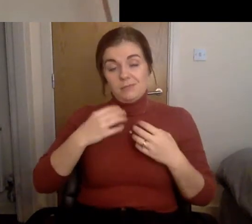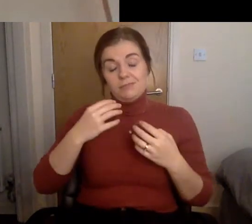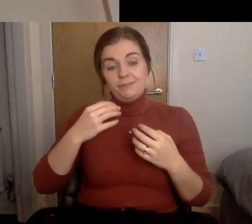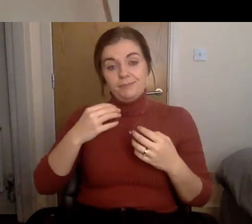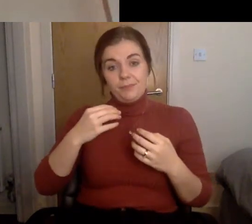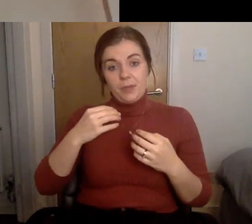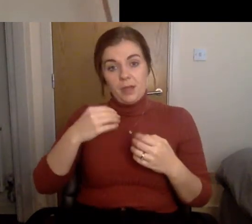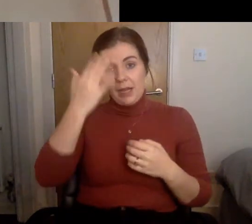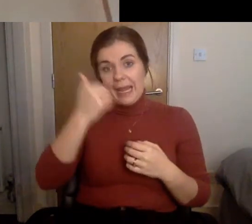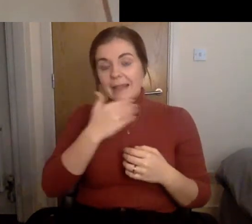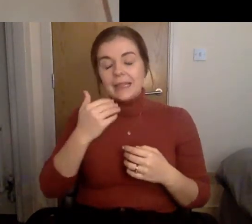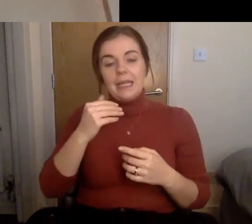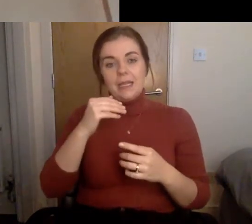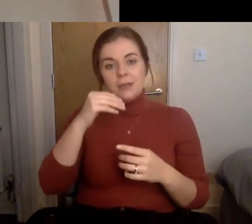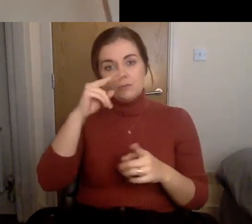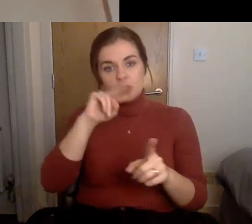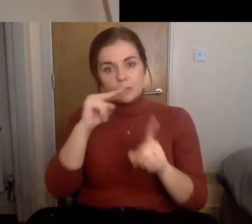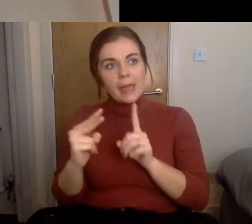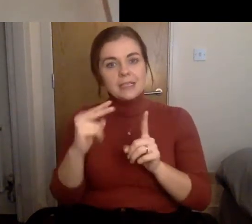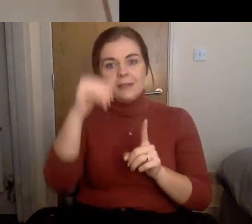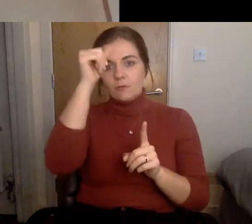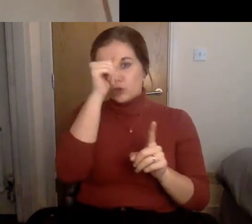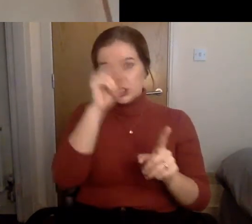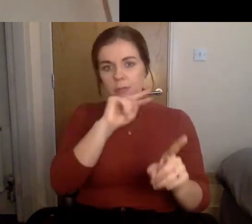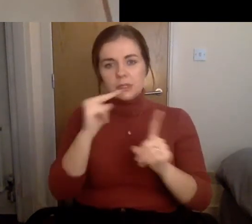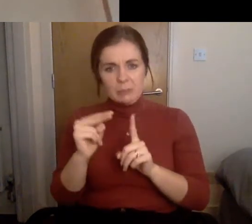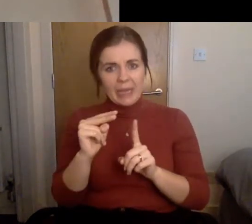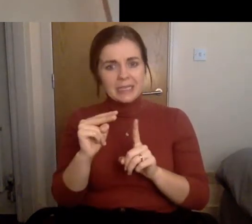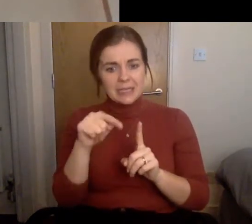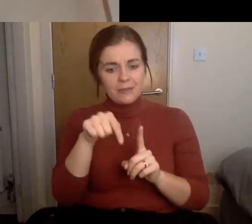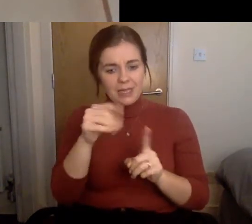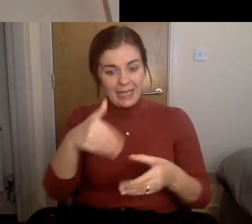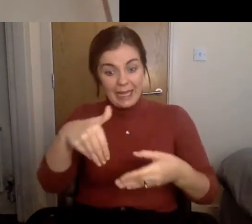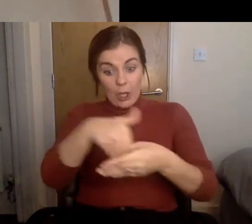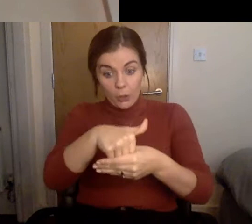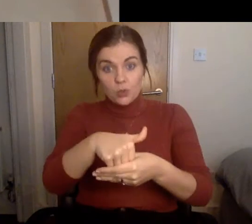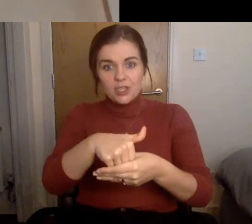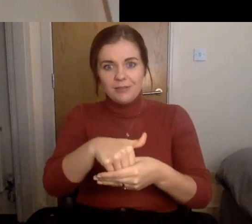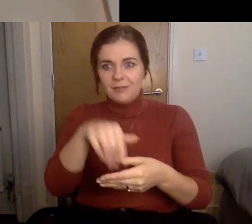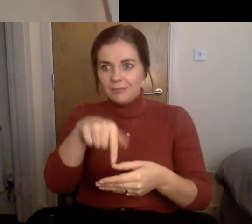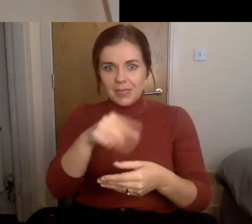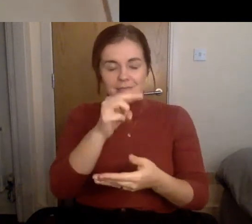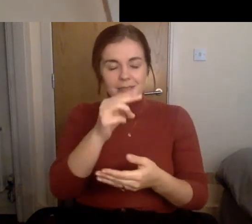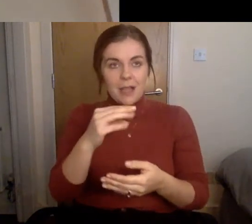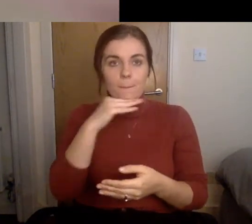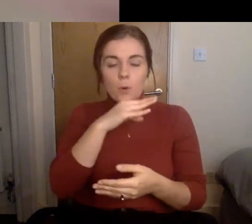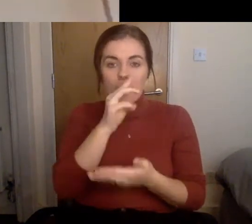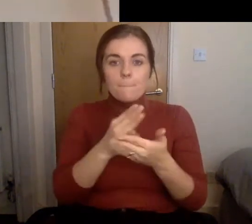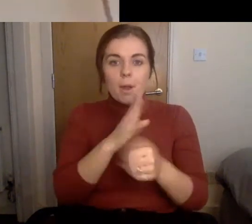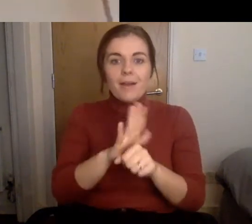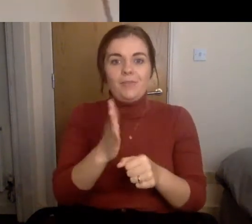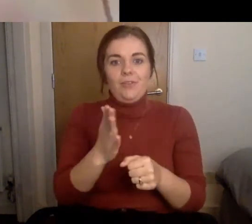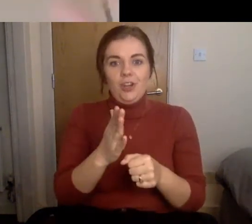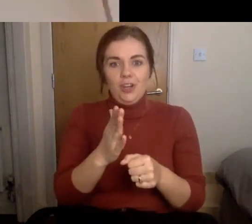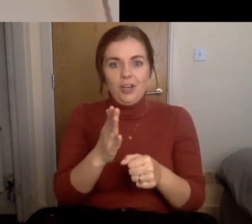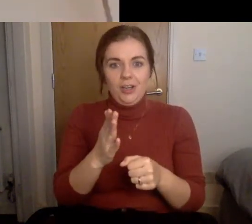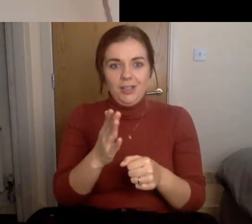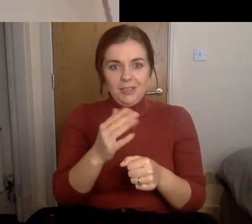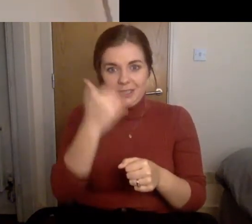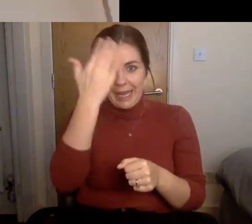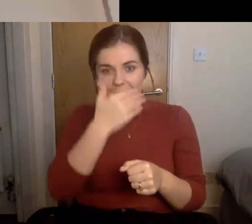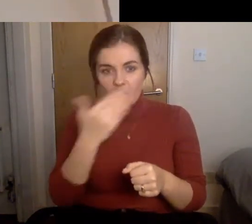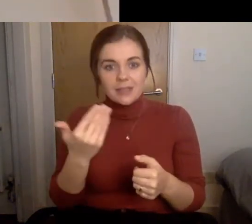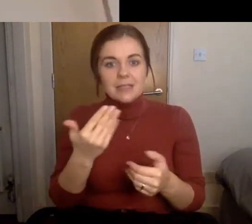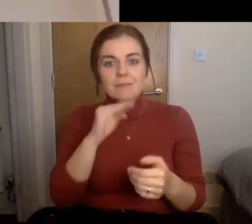perspective, inclusion really is, you know, a central tenement of Catholicism. It's for, you know, salvation for all. Yeah. All of us